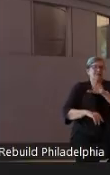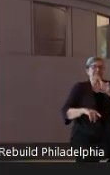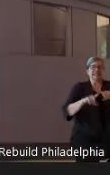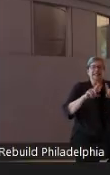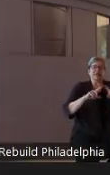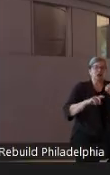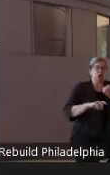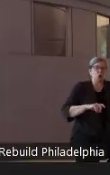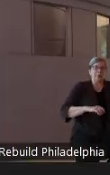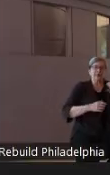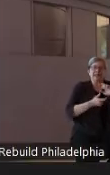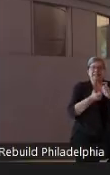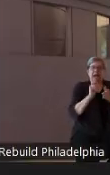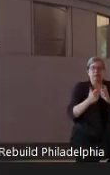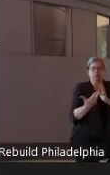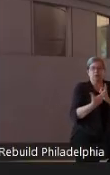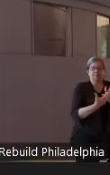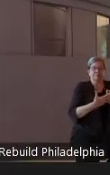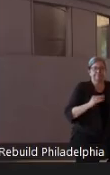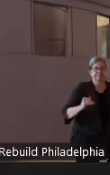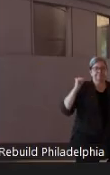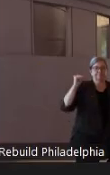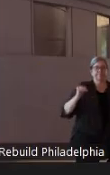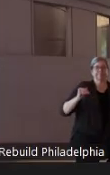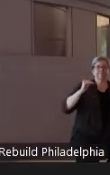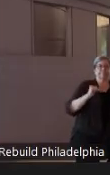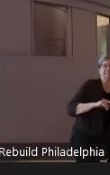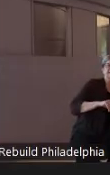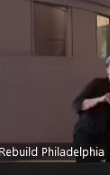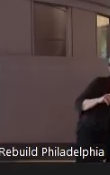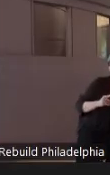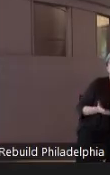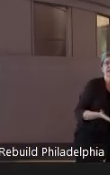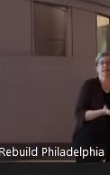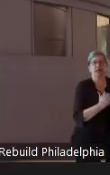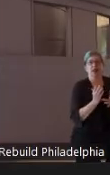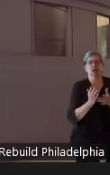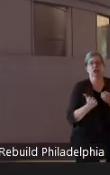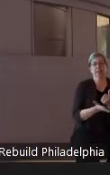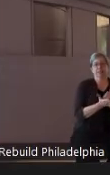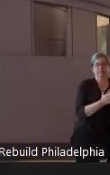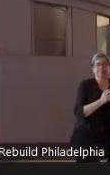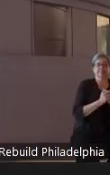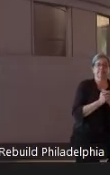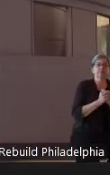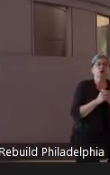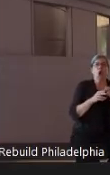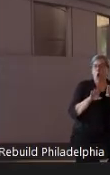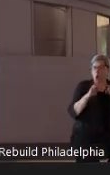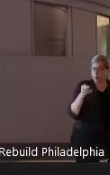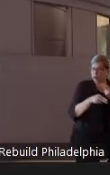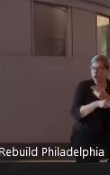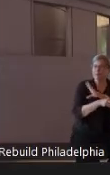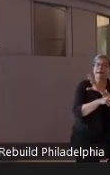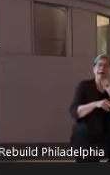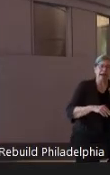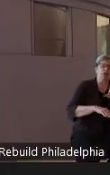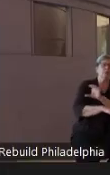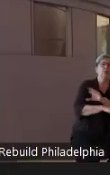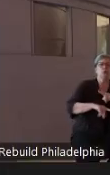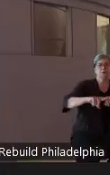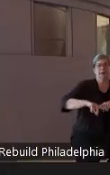height desks and other assistive technology. The room will be for open use as well as computer-based